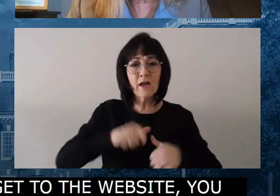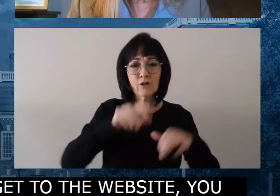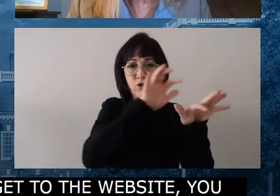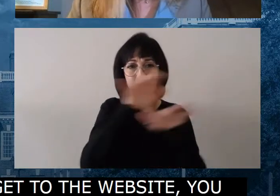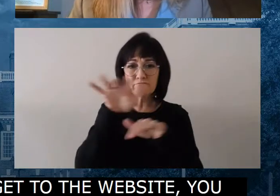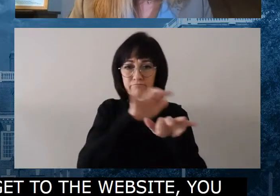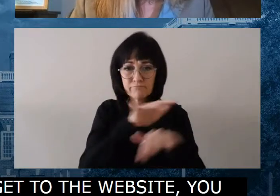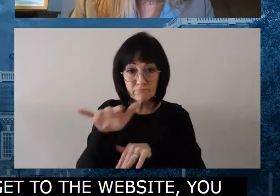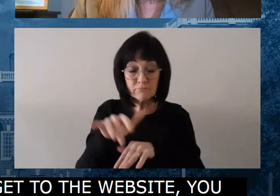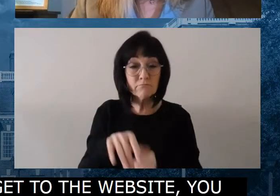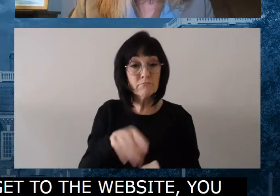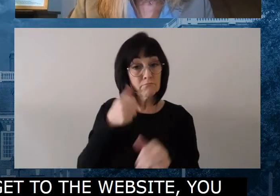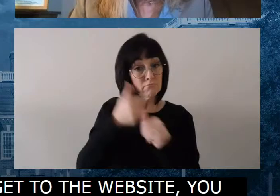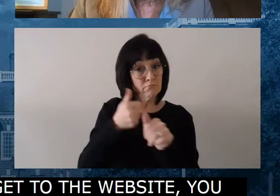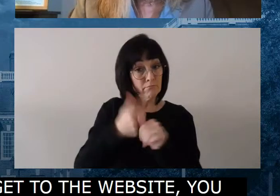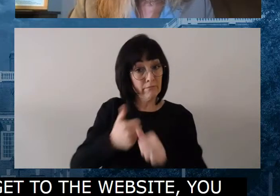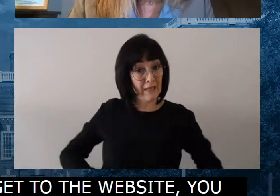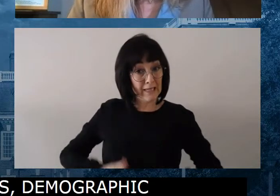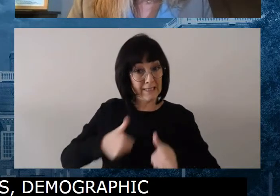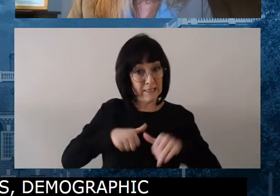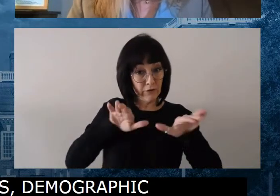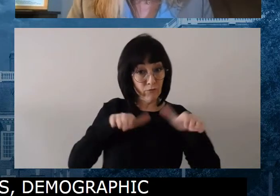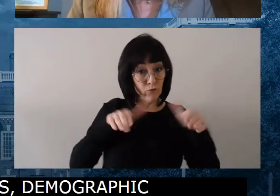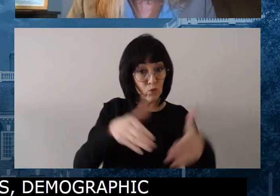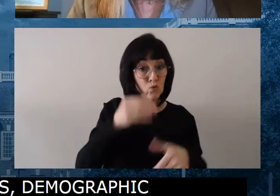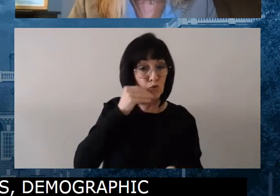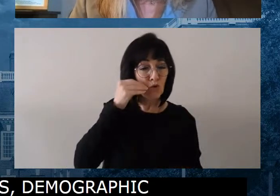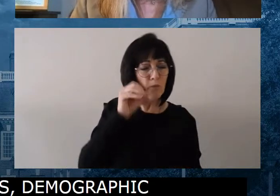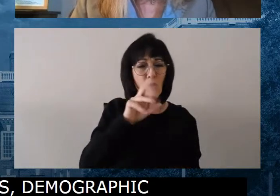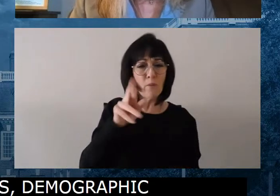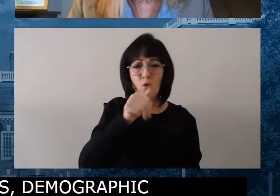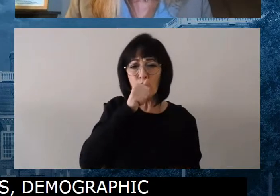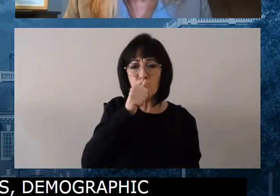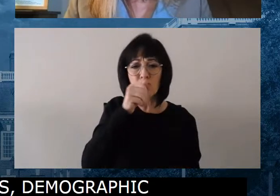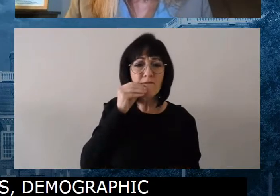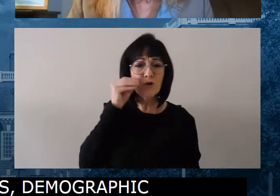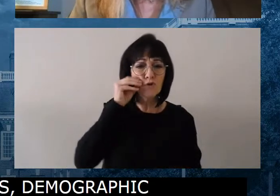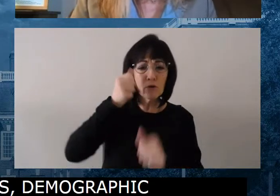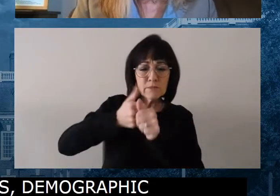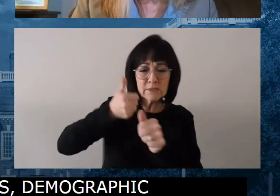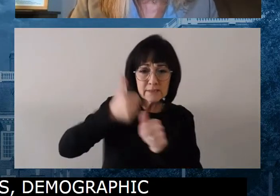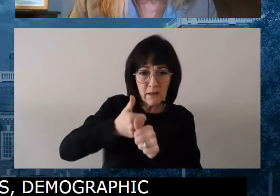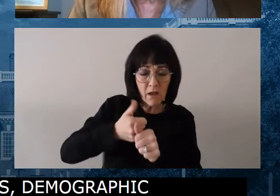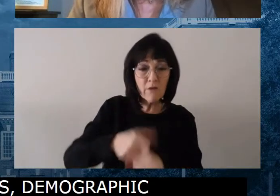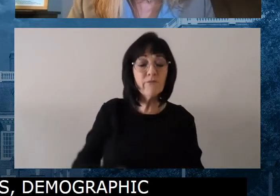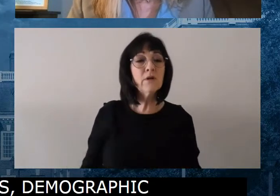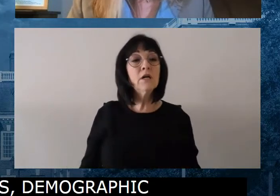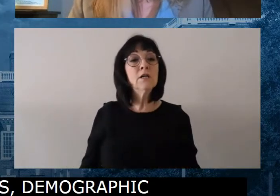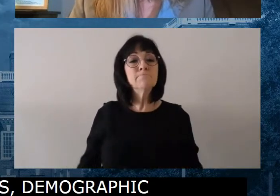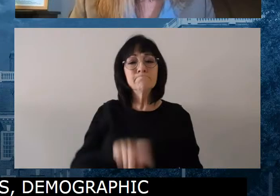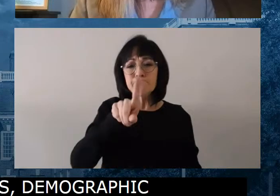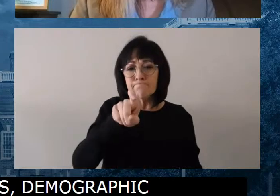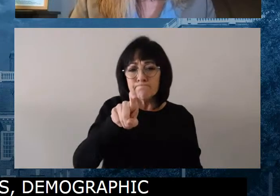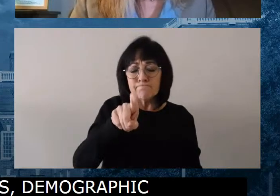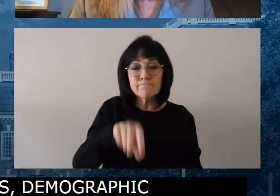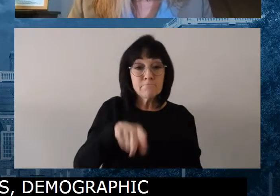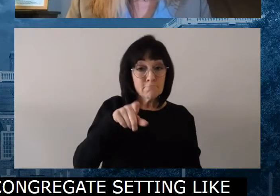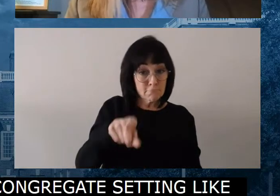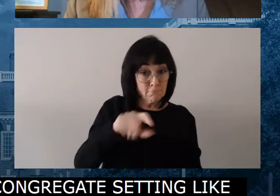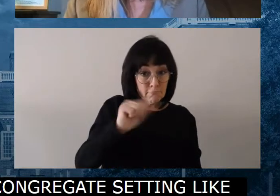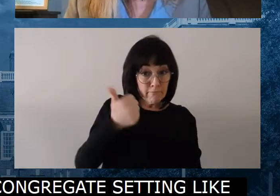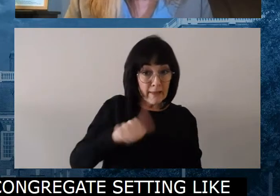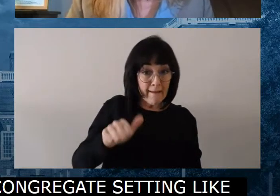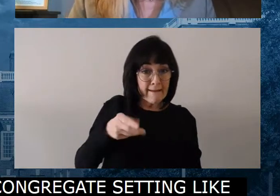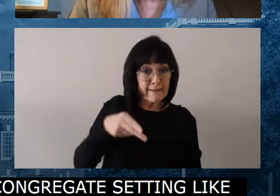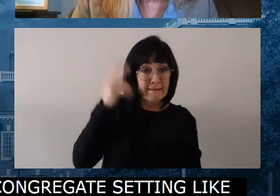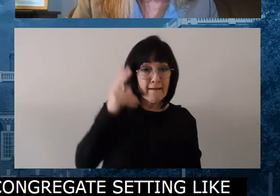a congregate setting, like a group home, whether you have one of the high risk or moderate risk health